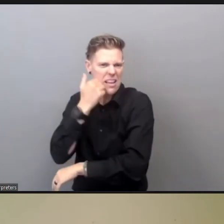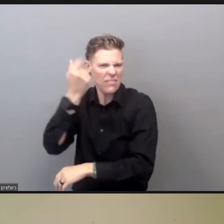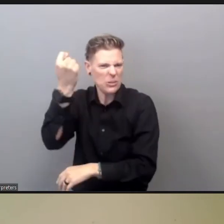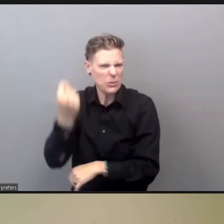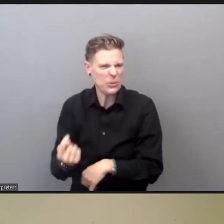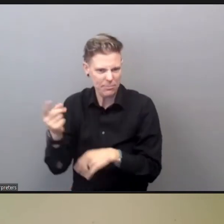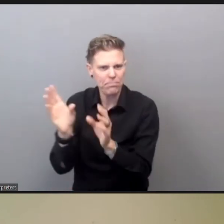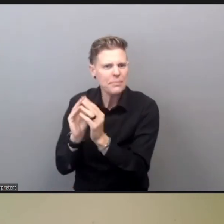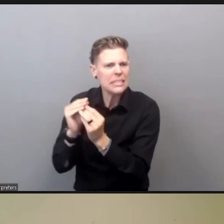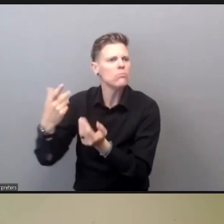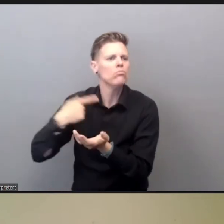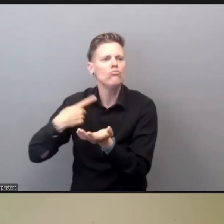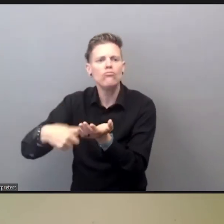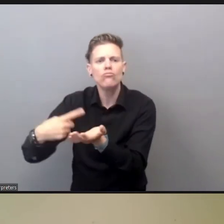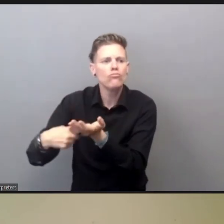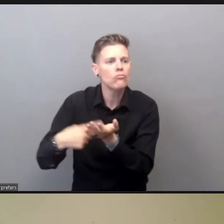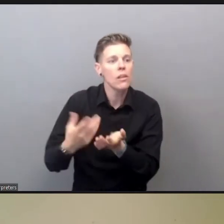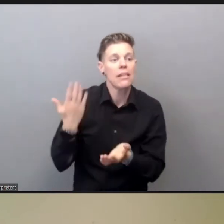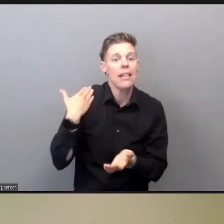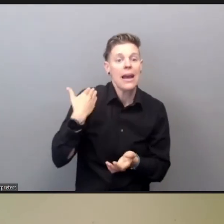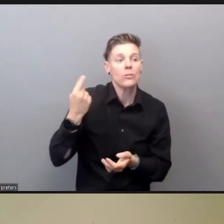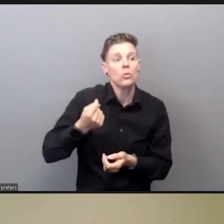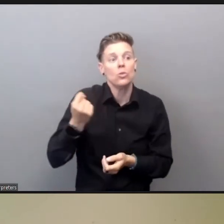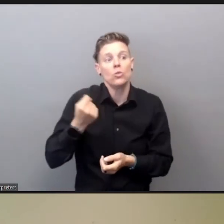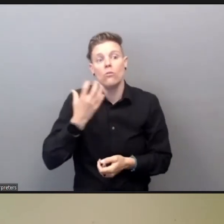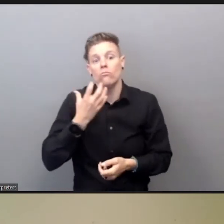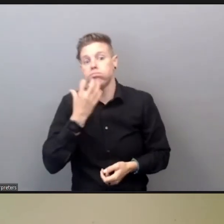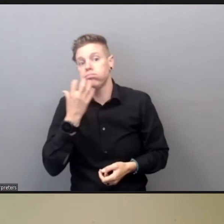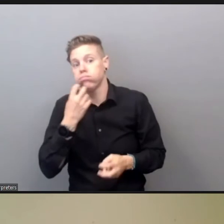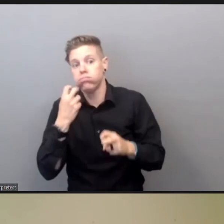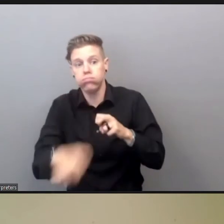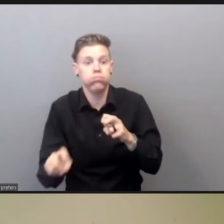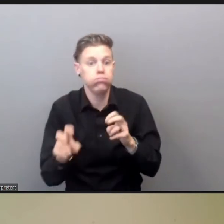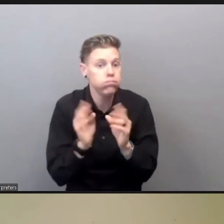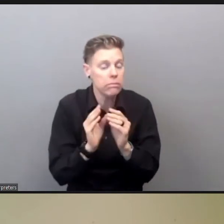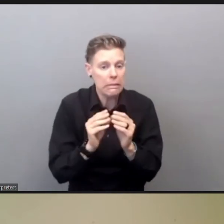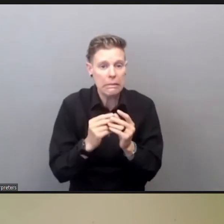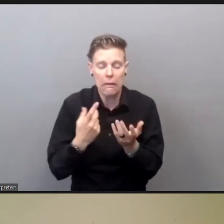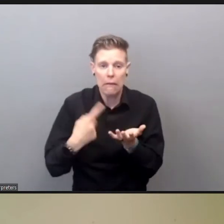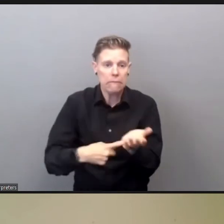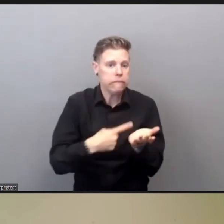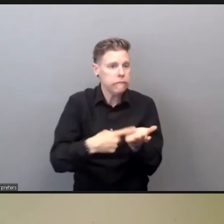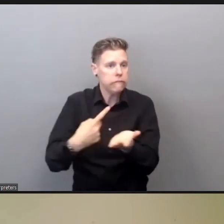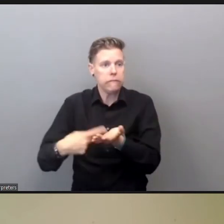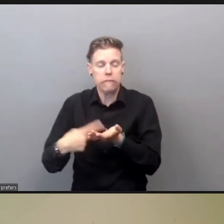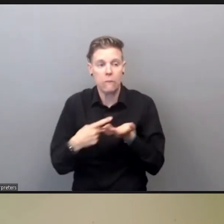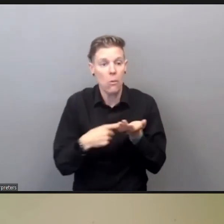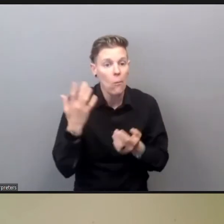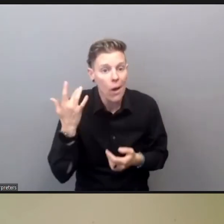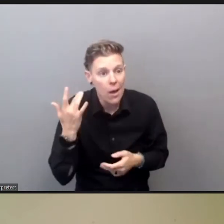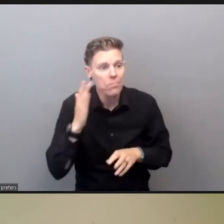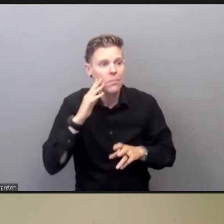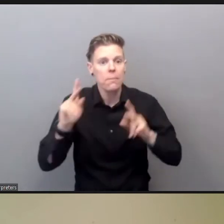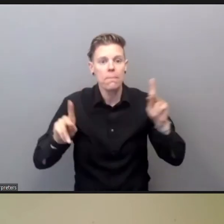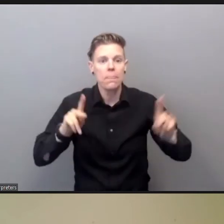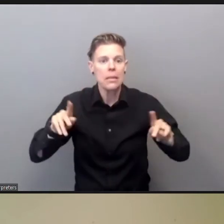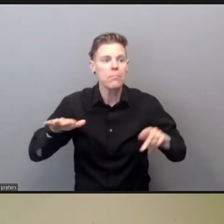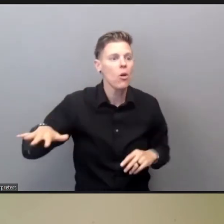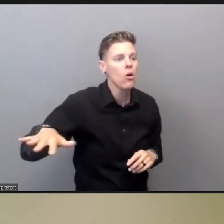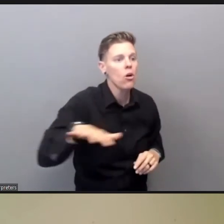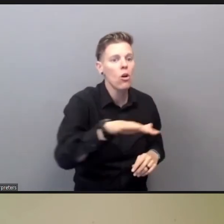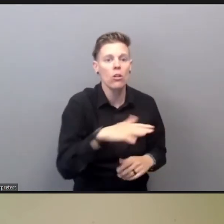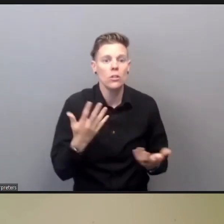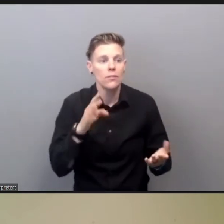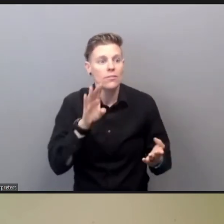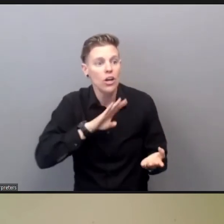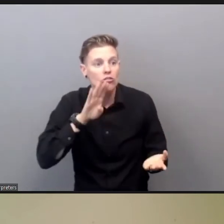they'd ever had, and that folks are really frustrated and exhausted. And I do think